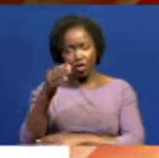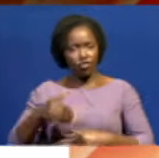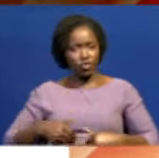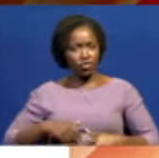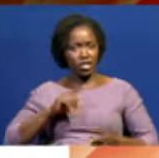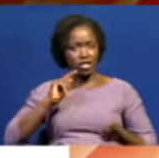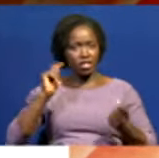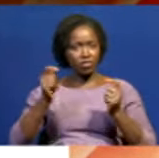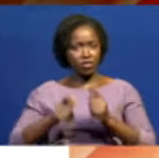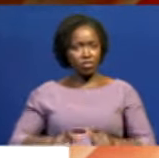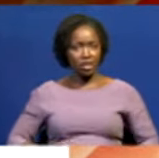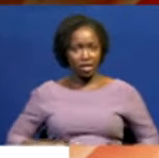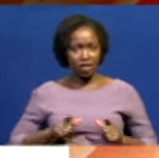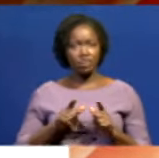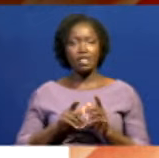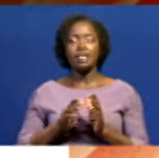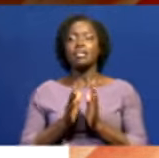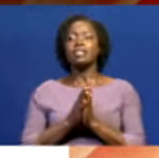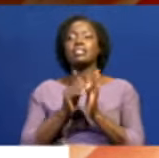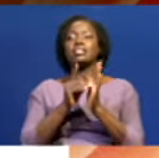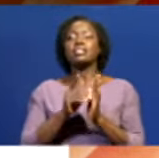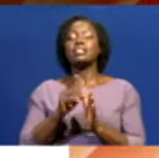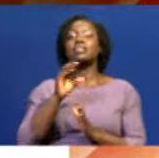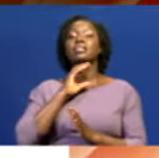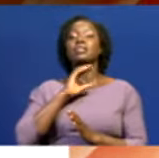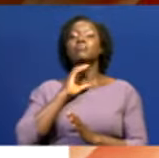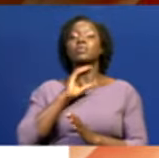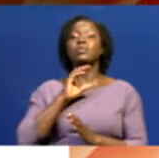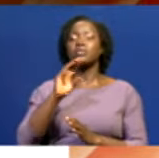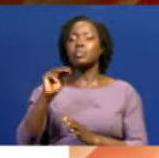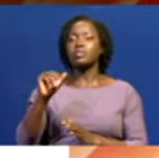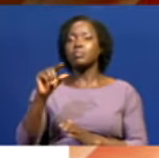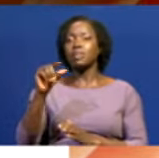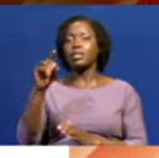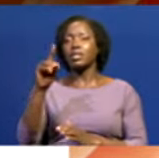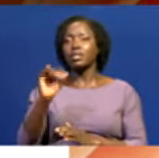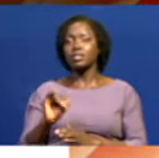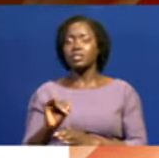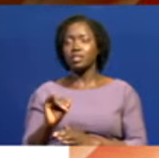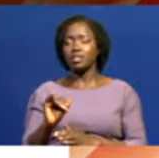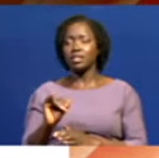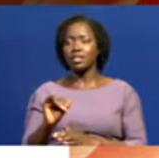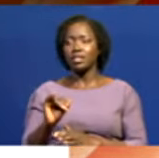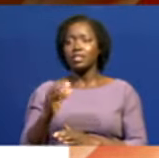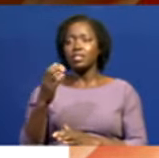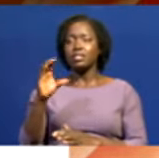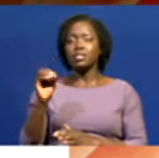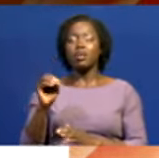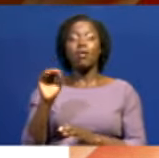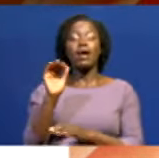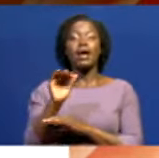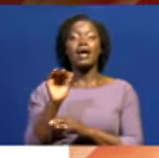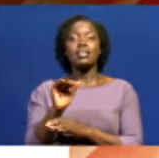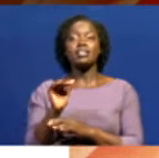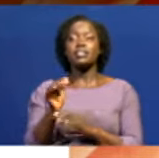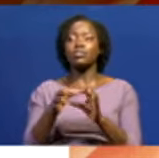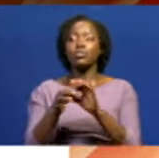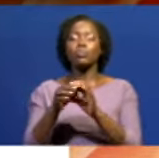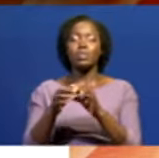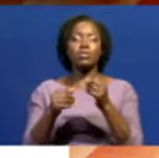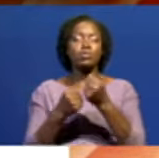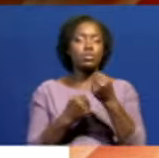transforming lives. Tata Chemicals Magadi CEO Subhov Srivastav urged corporates to offer scholarships